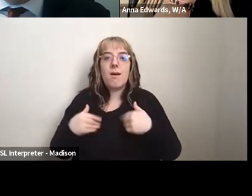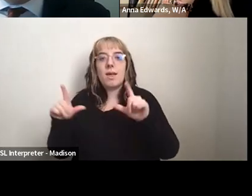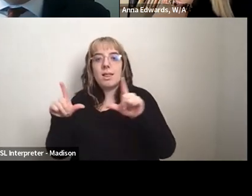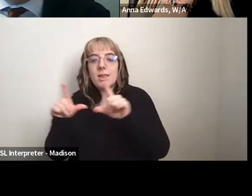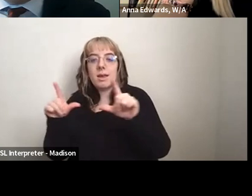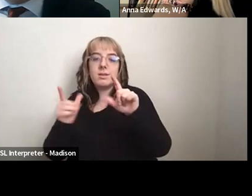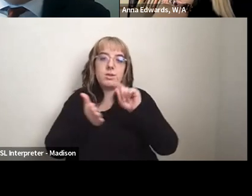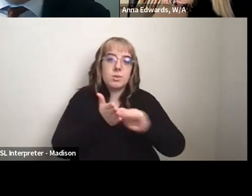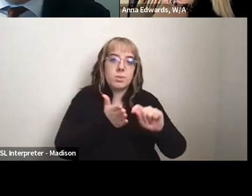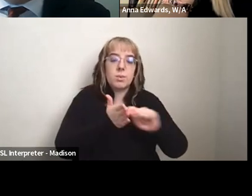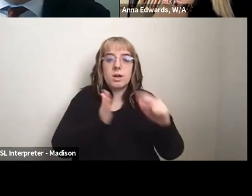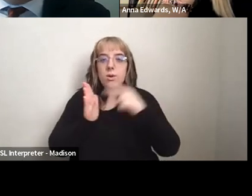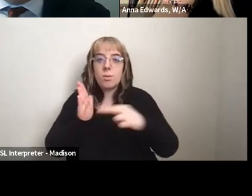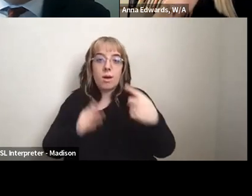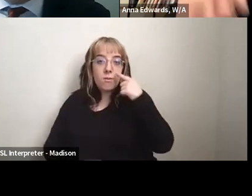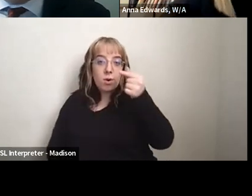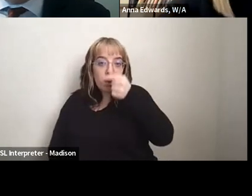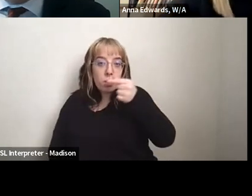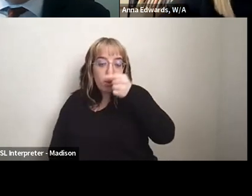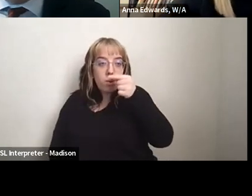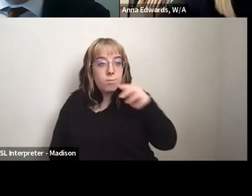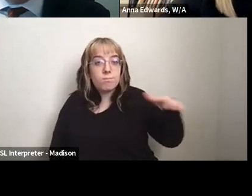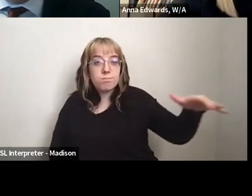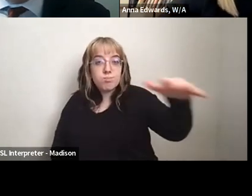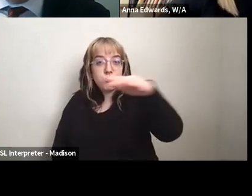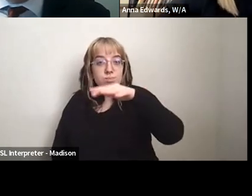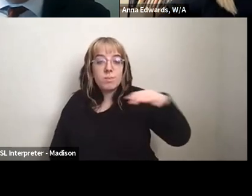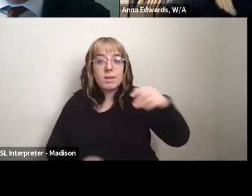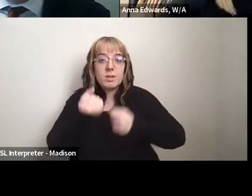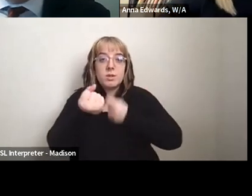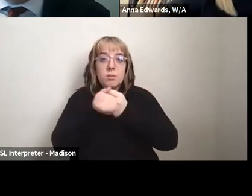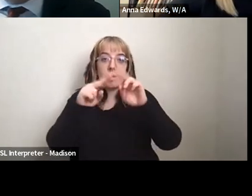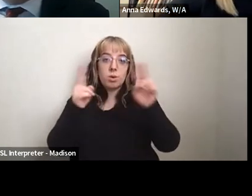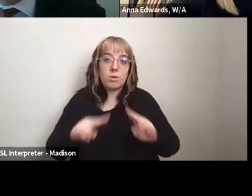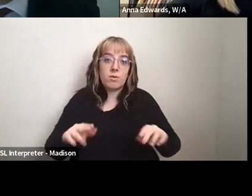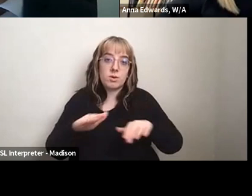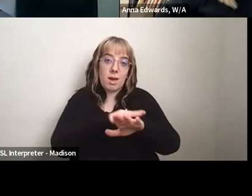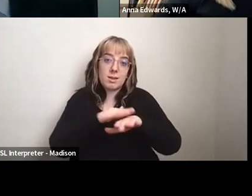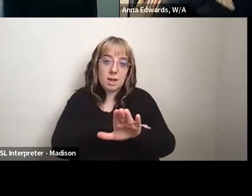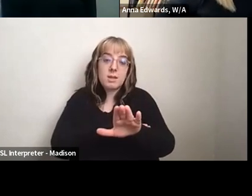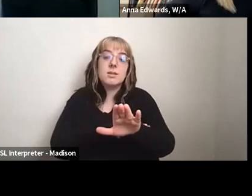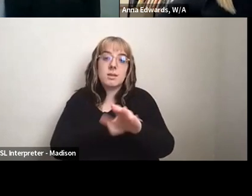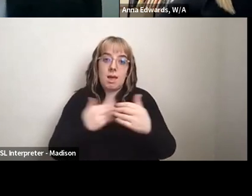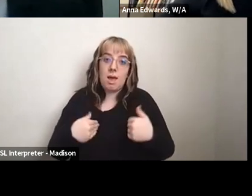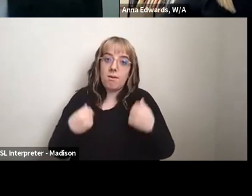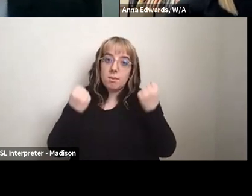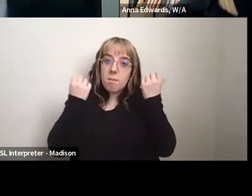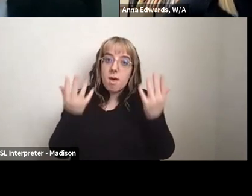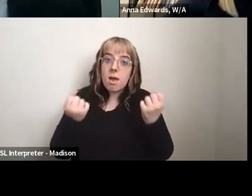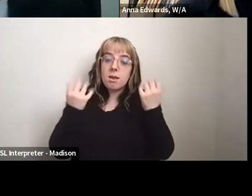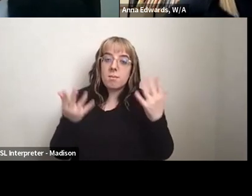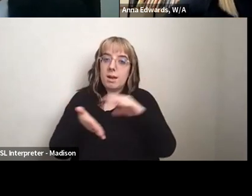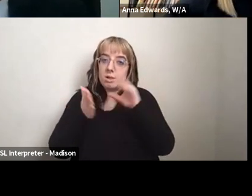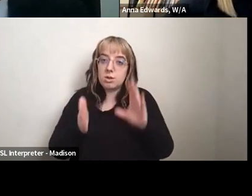for Google across our enterprise to support universal access, because we have a lot of students, whether